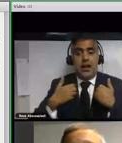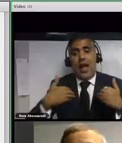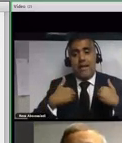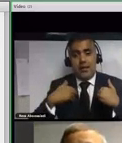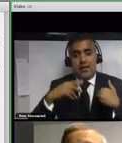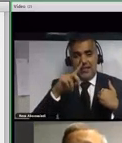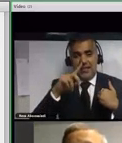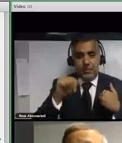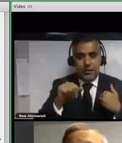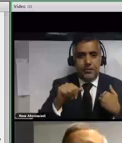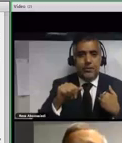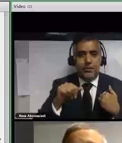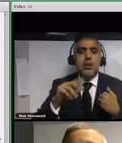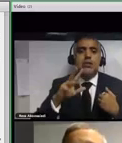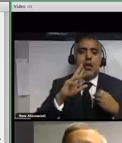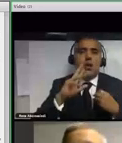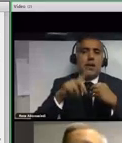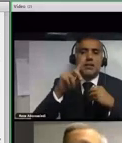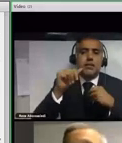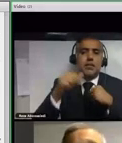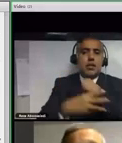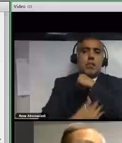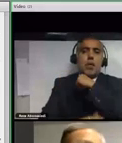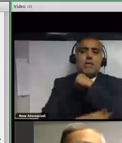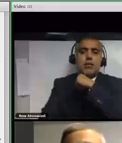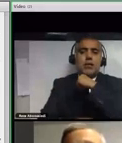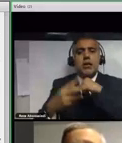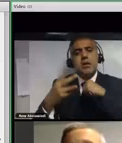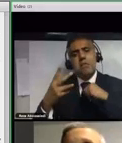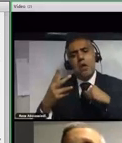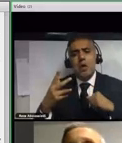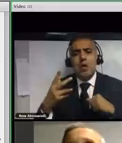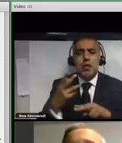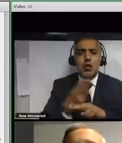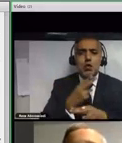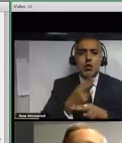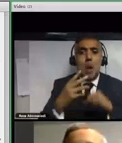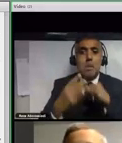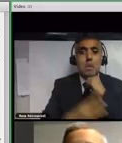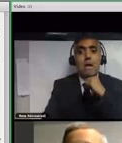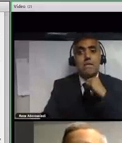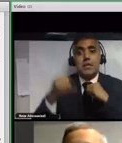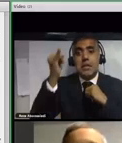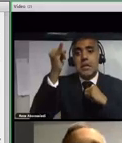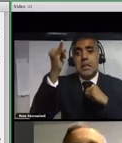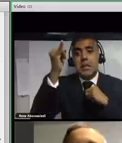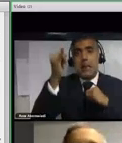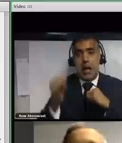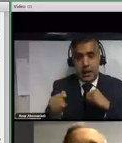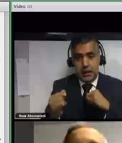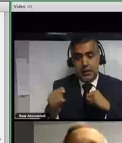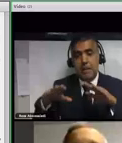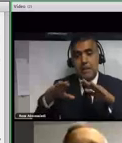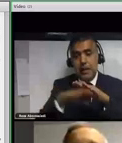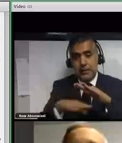look at disability and poverty, they often use the sort of poverty line, basic consumption poverty